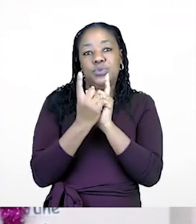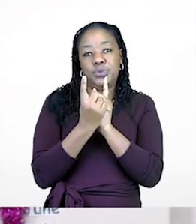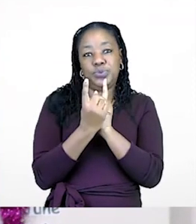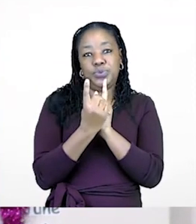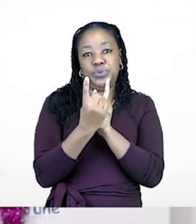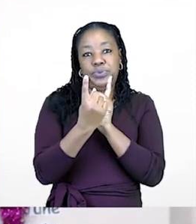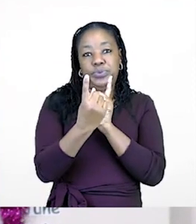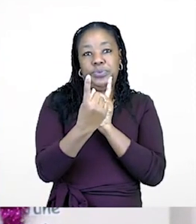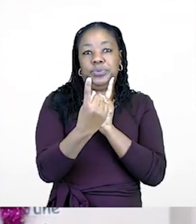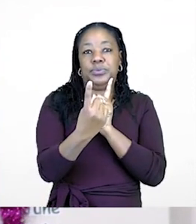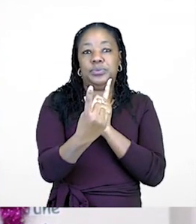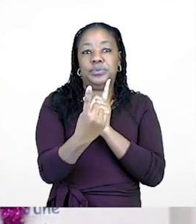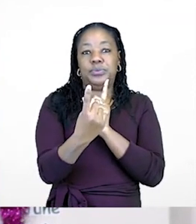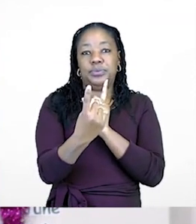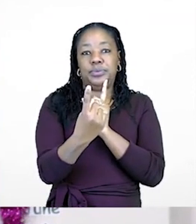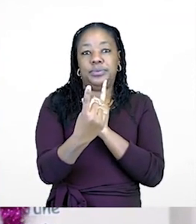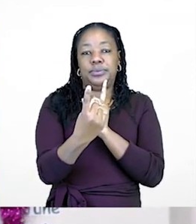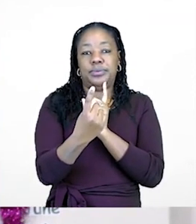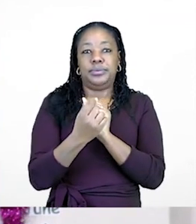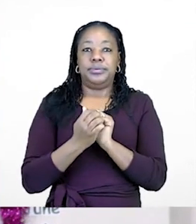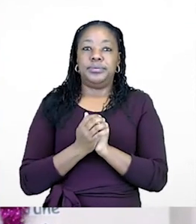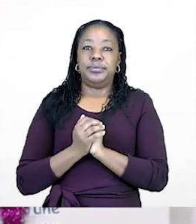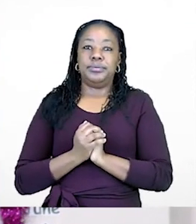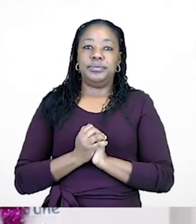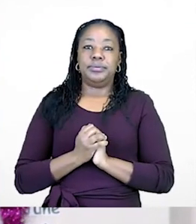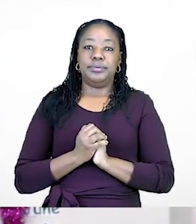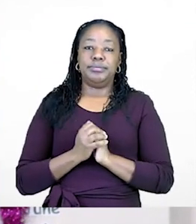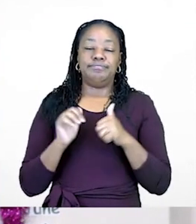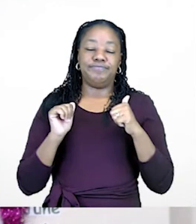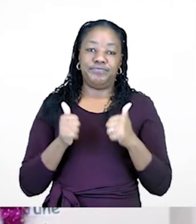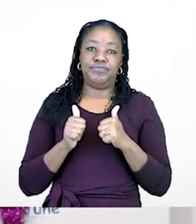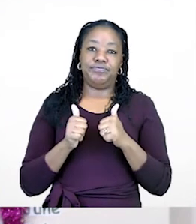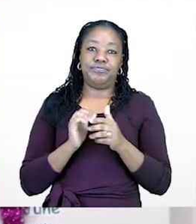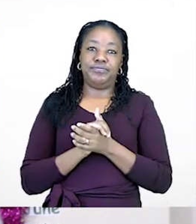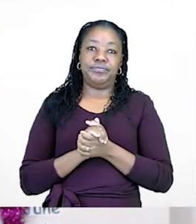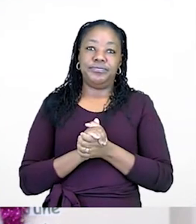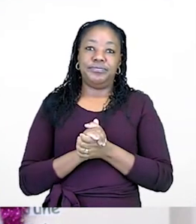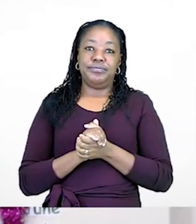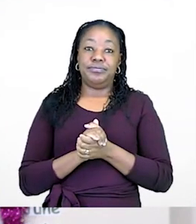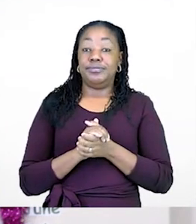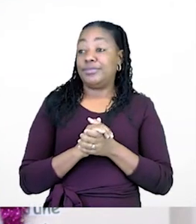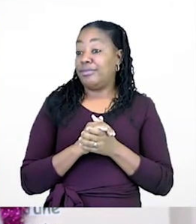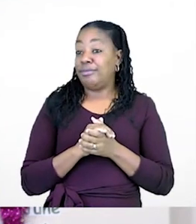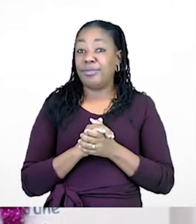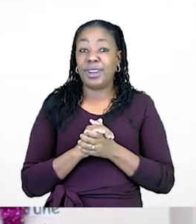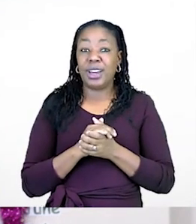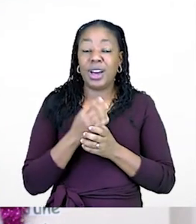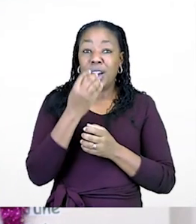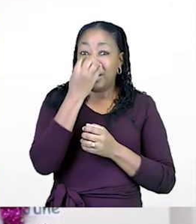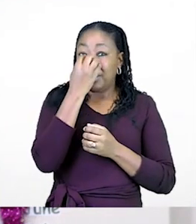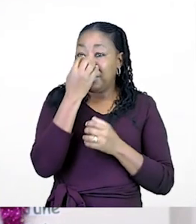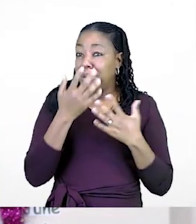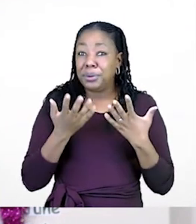side and in front of you. Well done. I wonder, I haven't seen Zoe today,